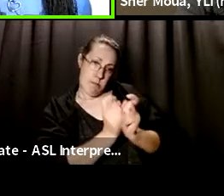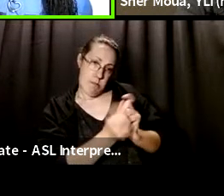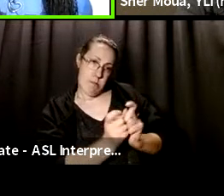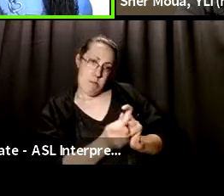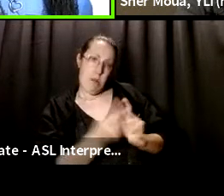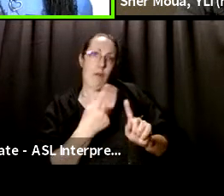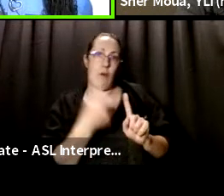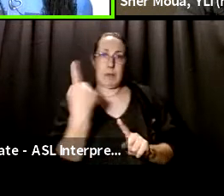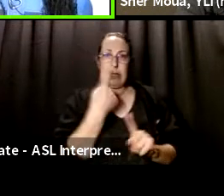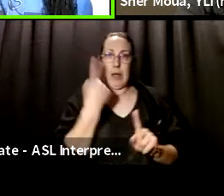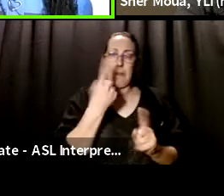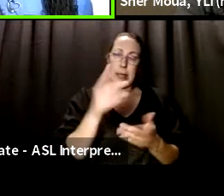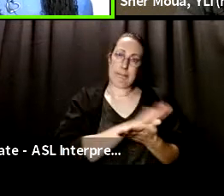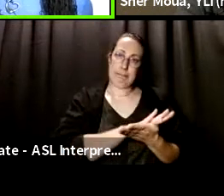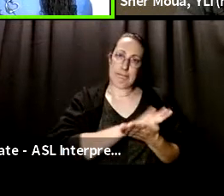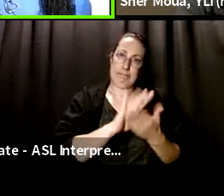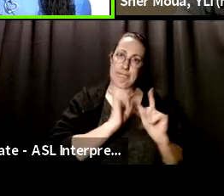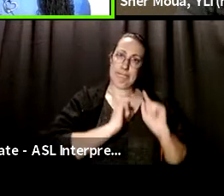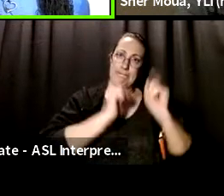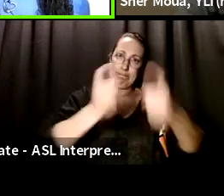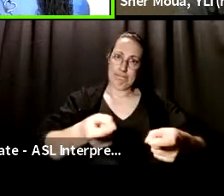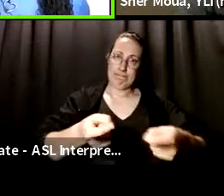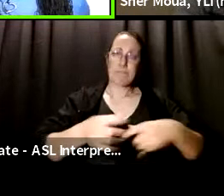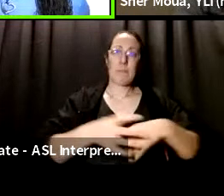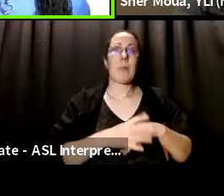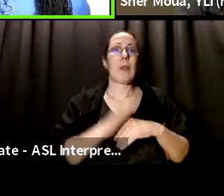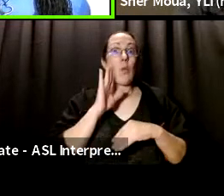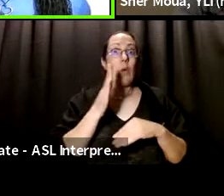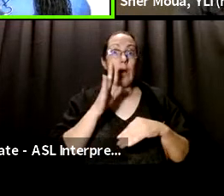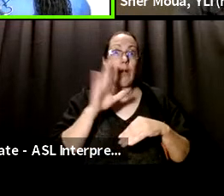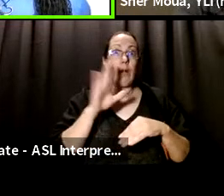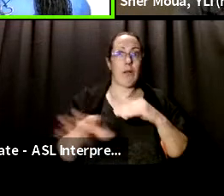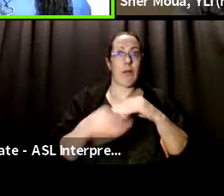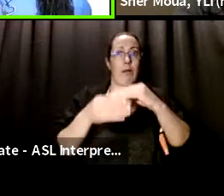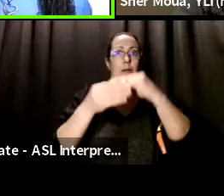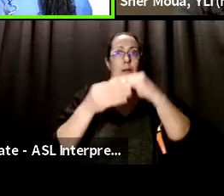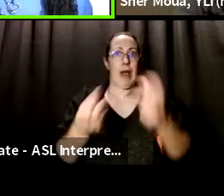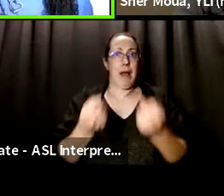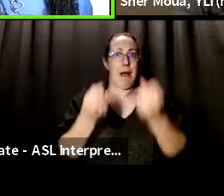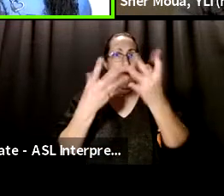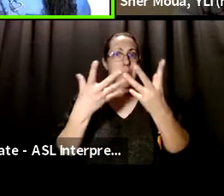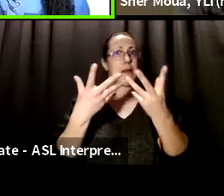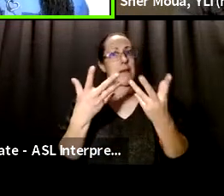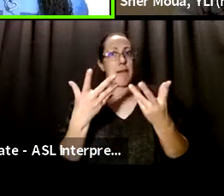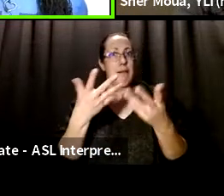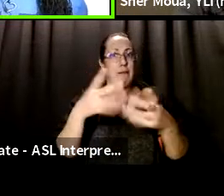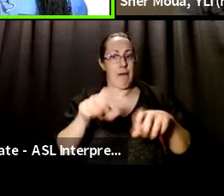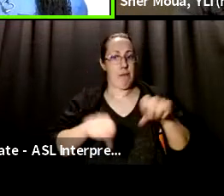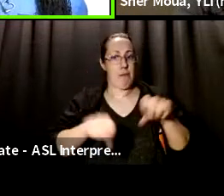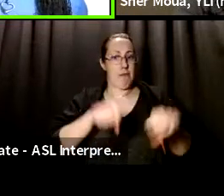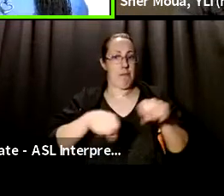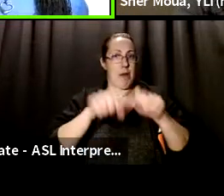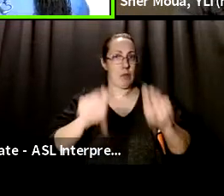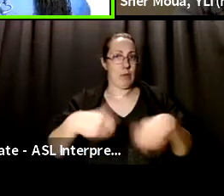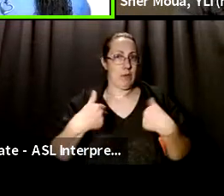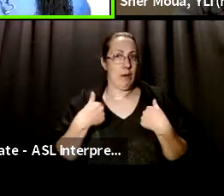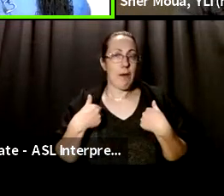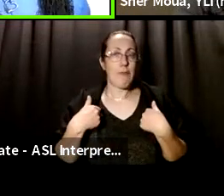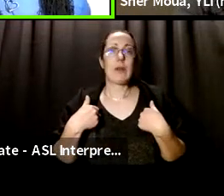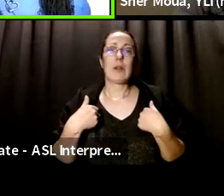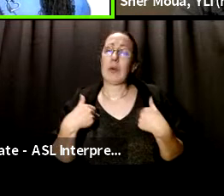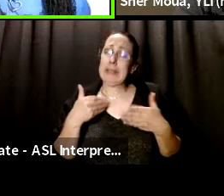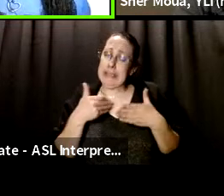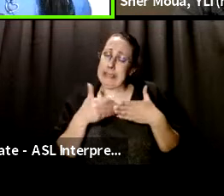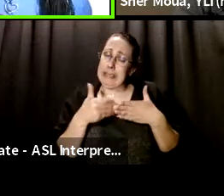generous donor and extend the number of assets that we will have. So we're very close to being able to